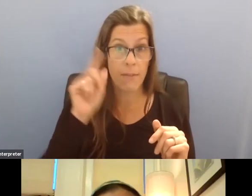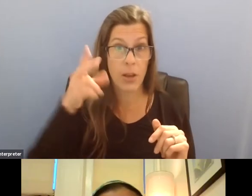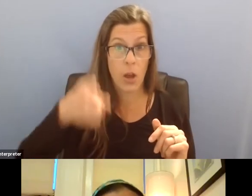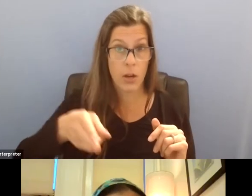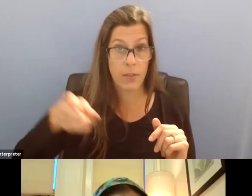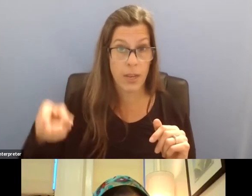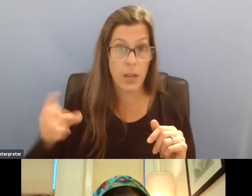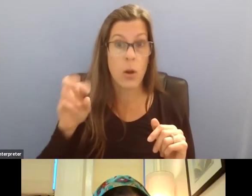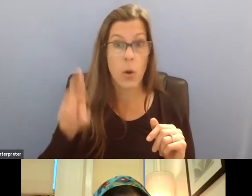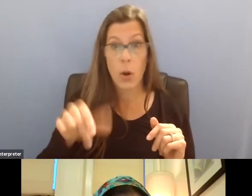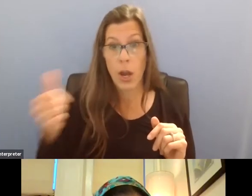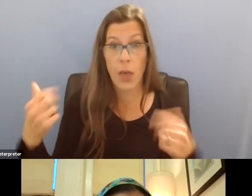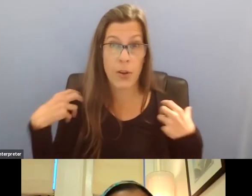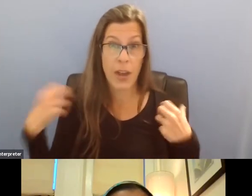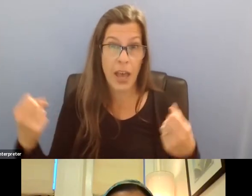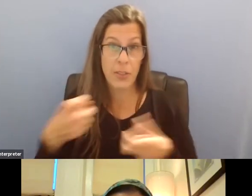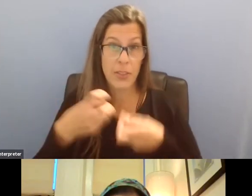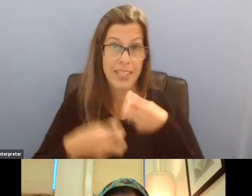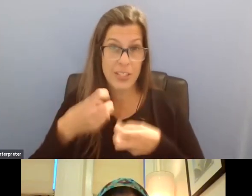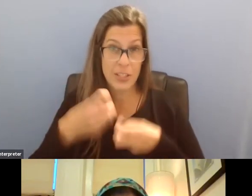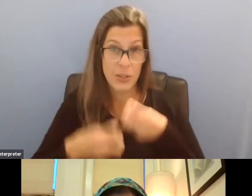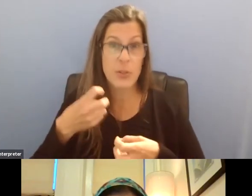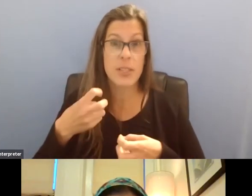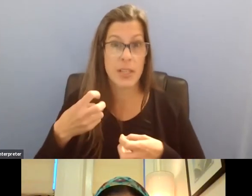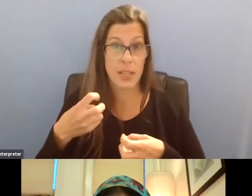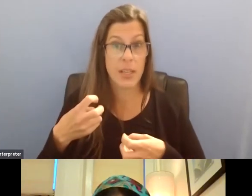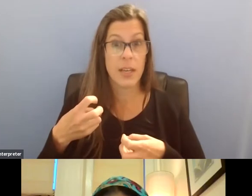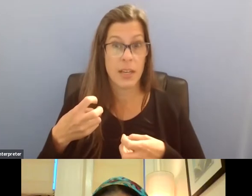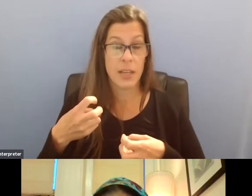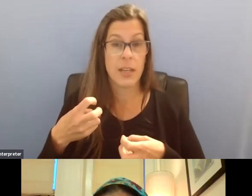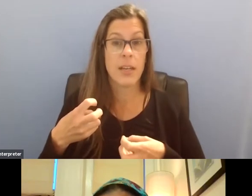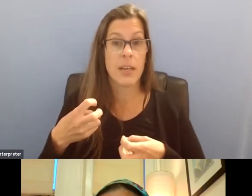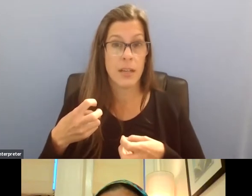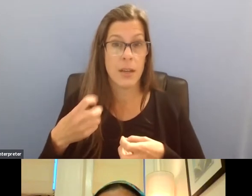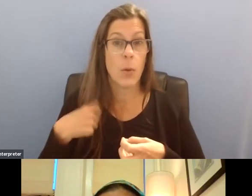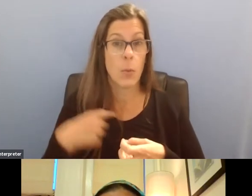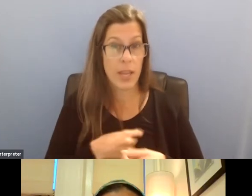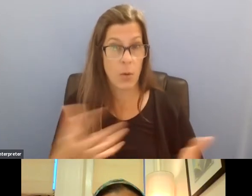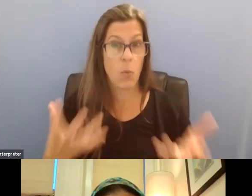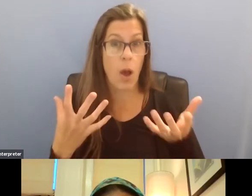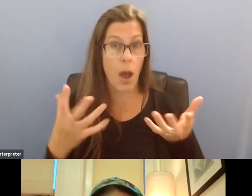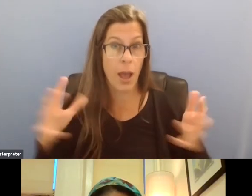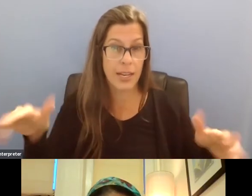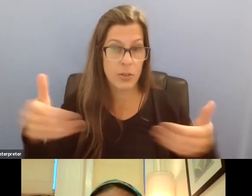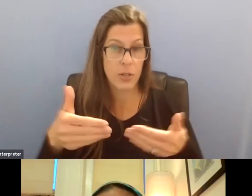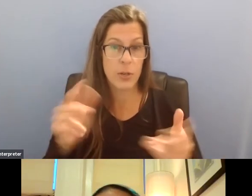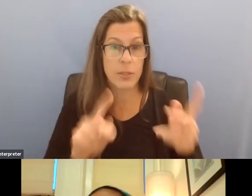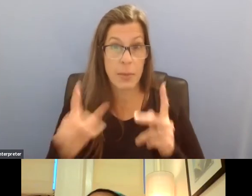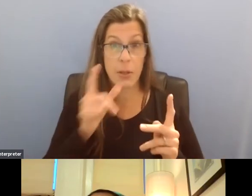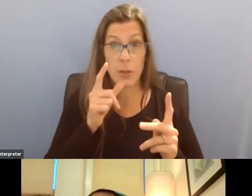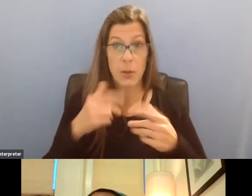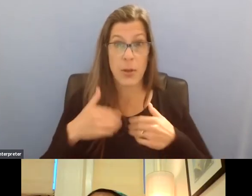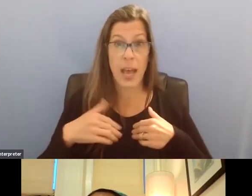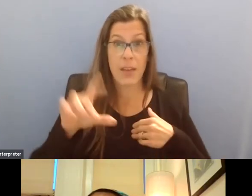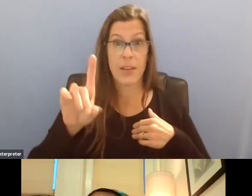or who have other health concerns. In addition to current birders, Birdability strives to introduce birding to people with disabilities disabilities